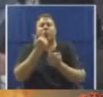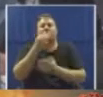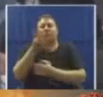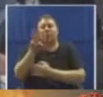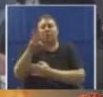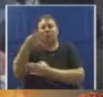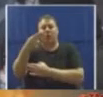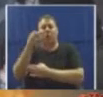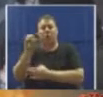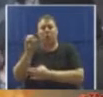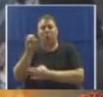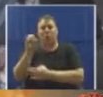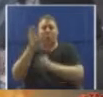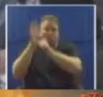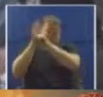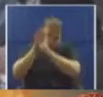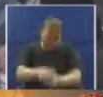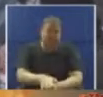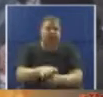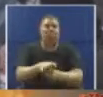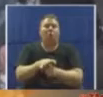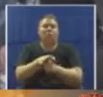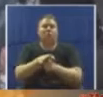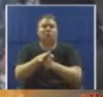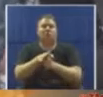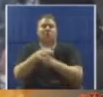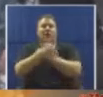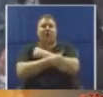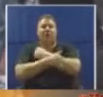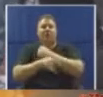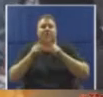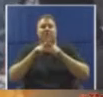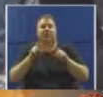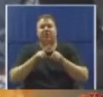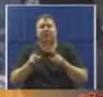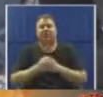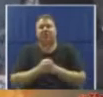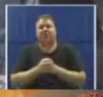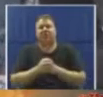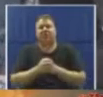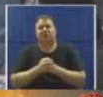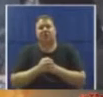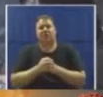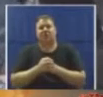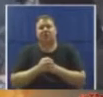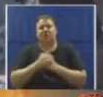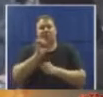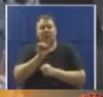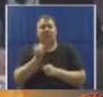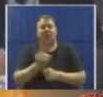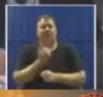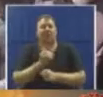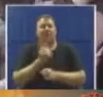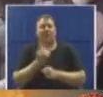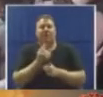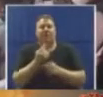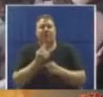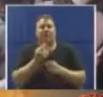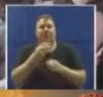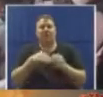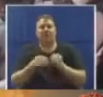to impose decisions on nations of the world, thereby undermining their sovereignty. Thank you very much,